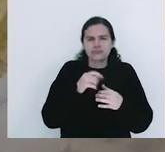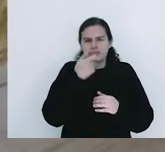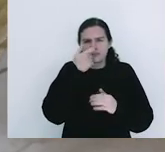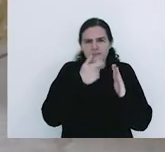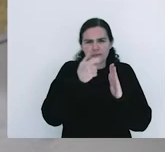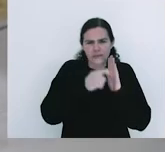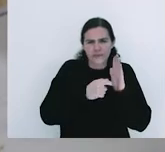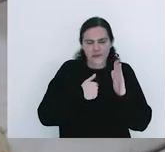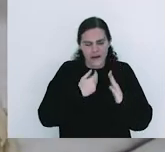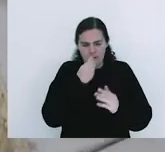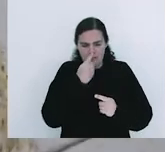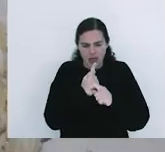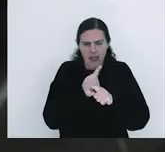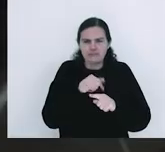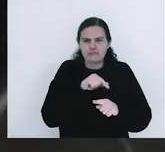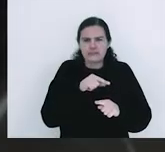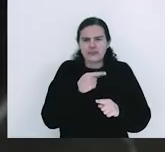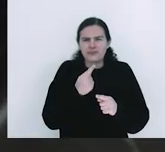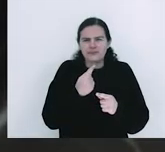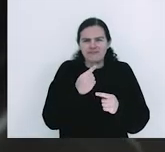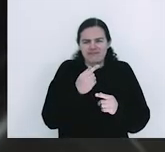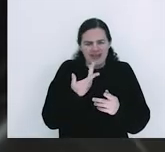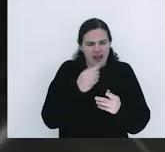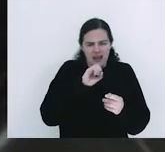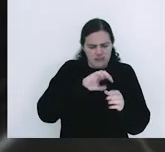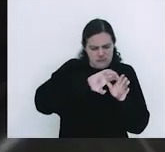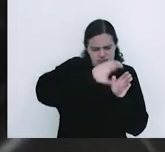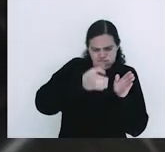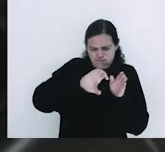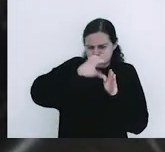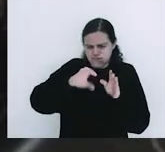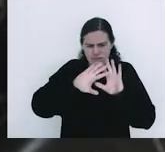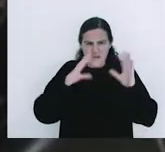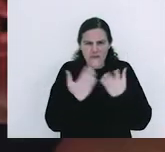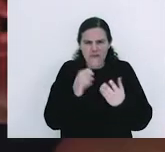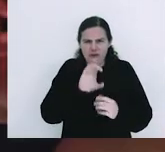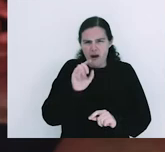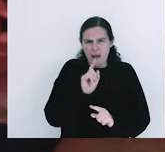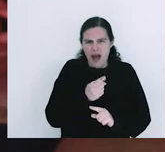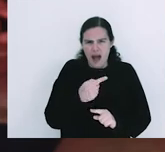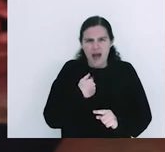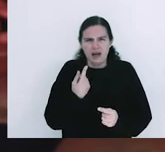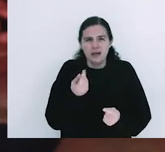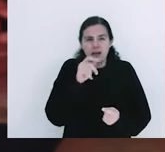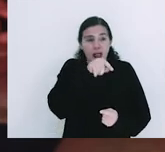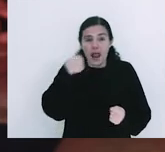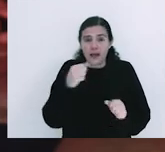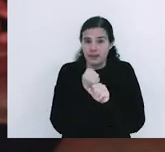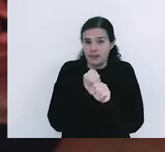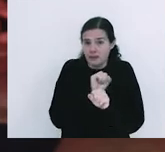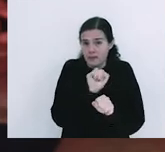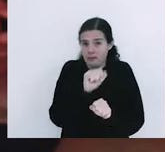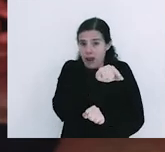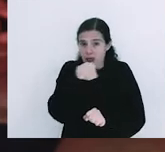anthropomorphic landscape with this growth, this bulbous globe form appearing here and there in the